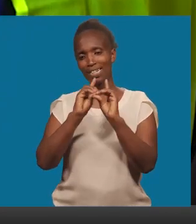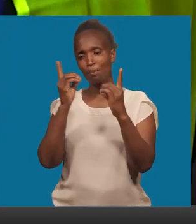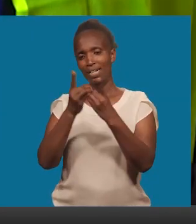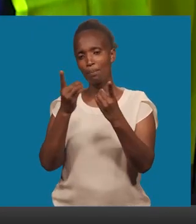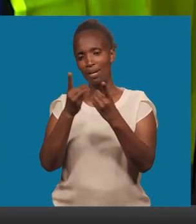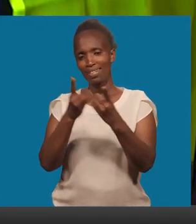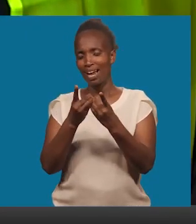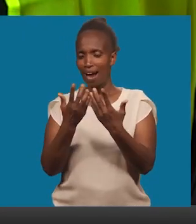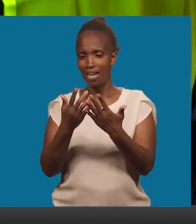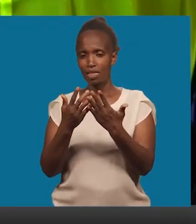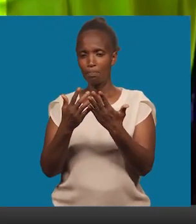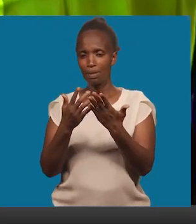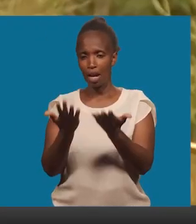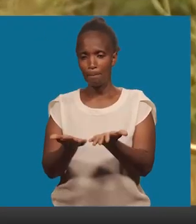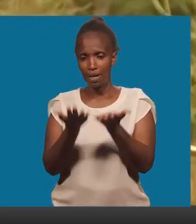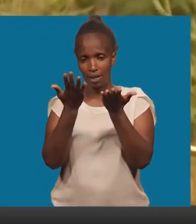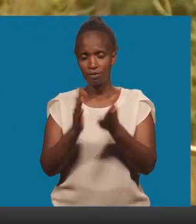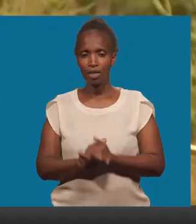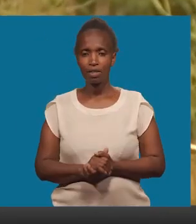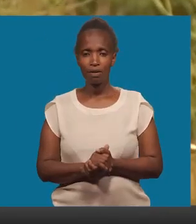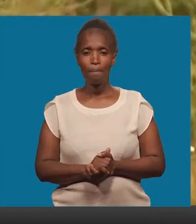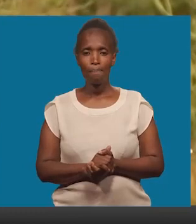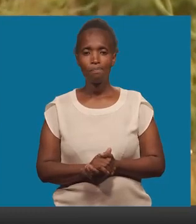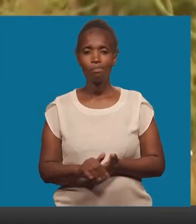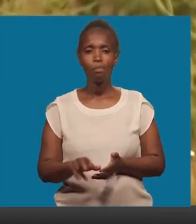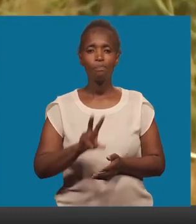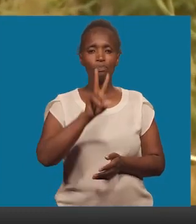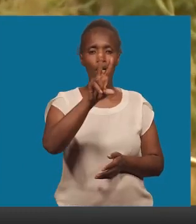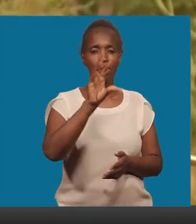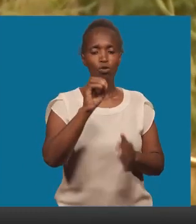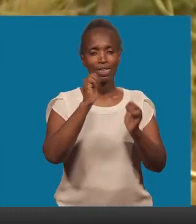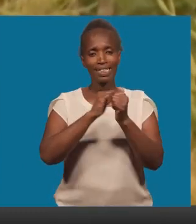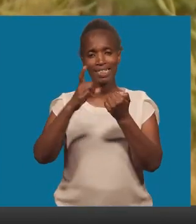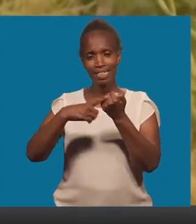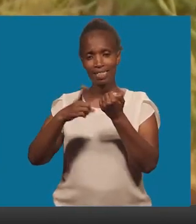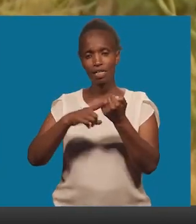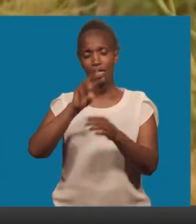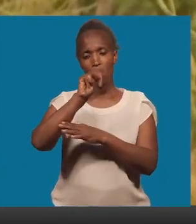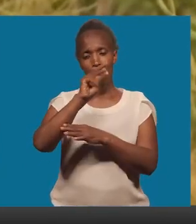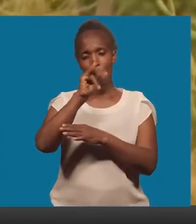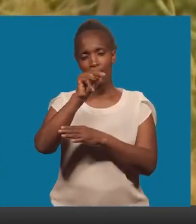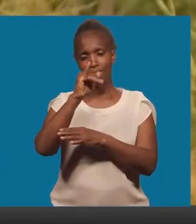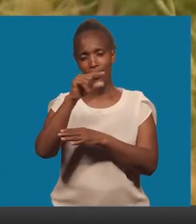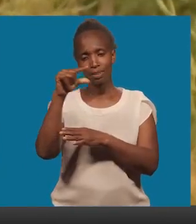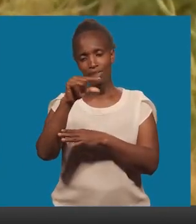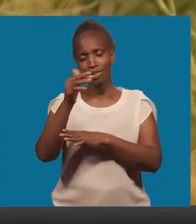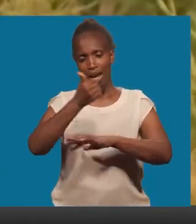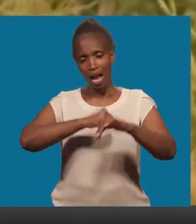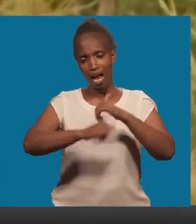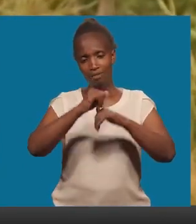kuwapa uwezo wa kujiinua. The 2016 Mining Act deliberately decided to